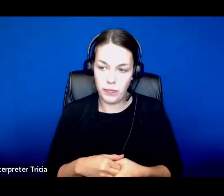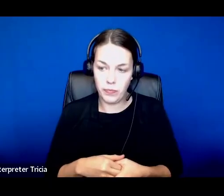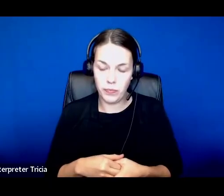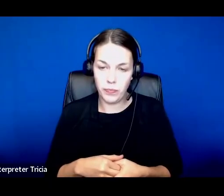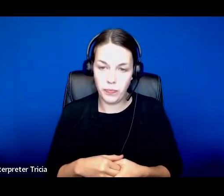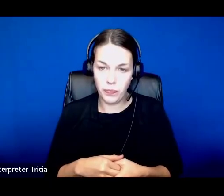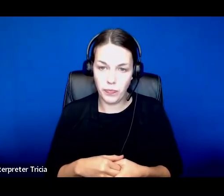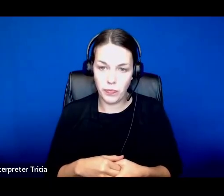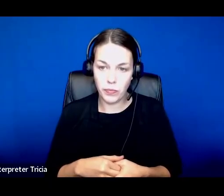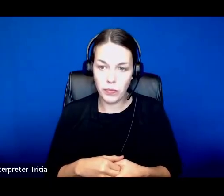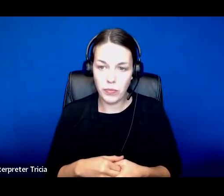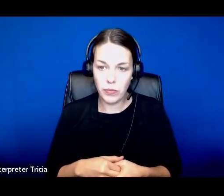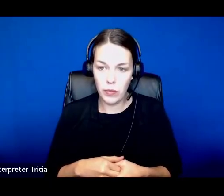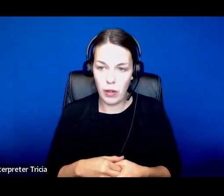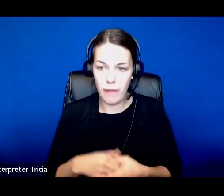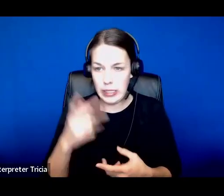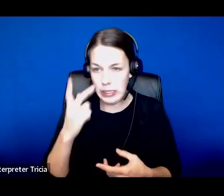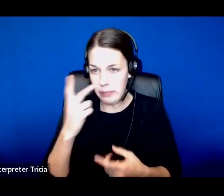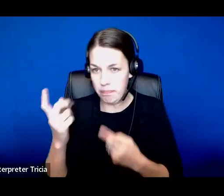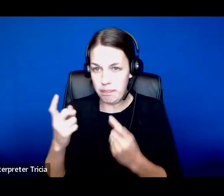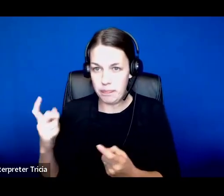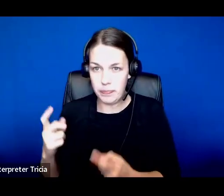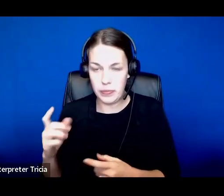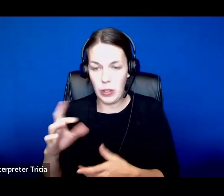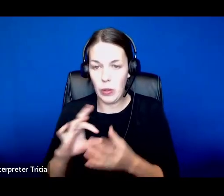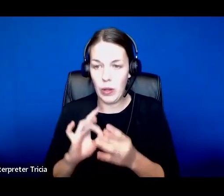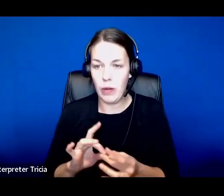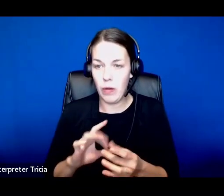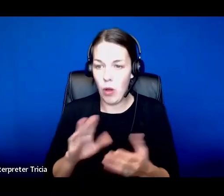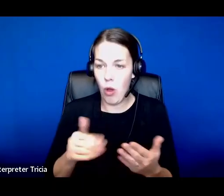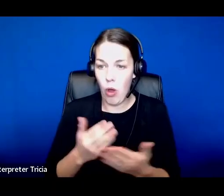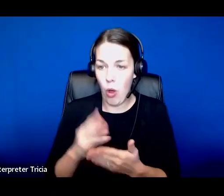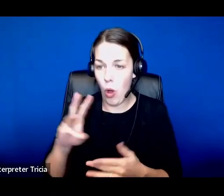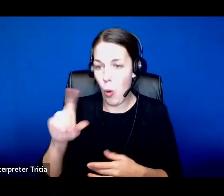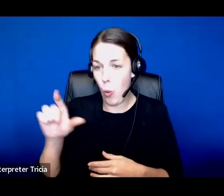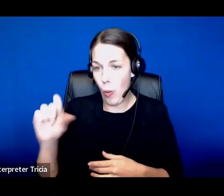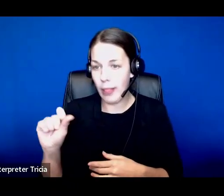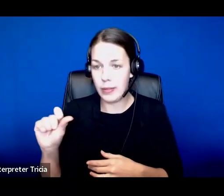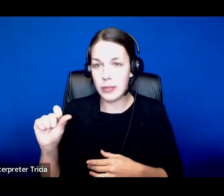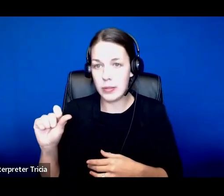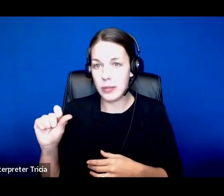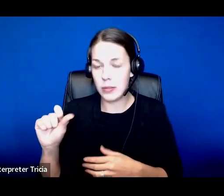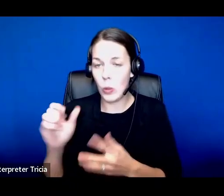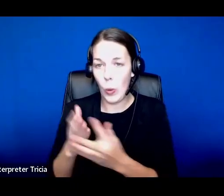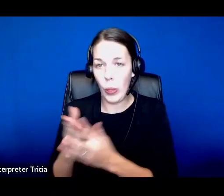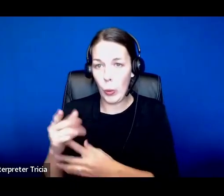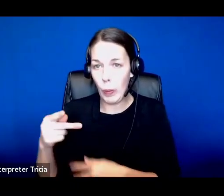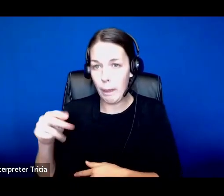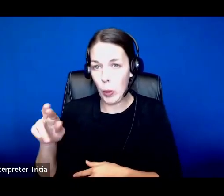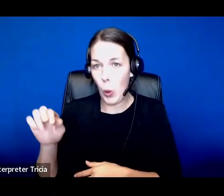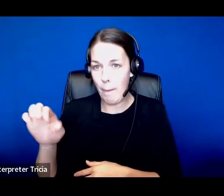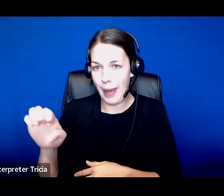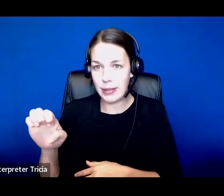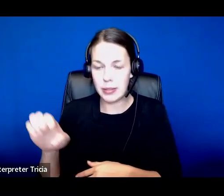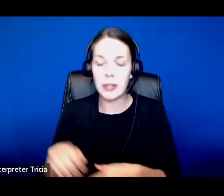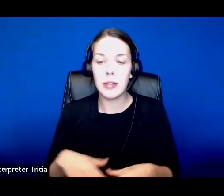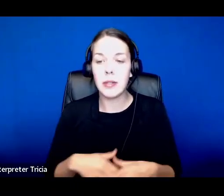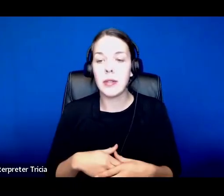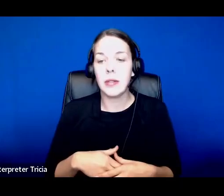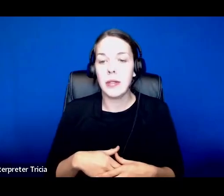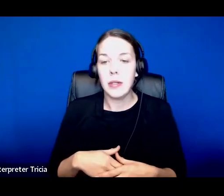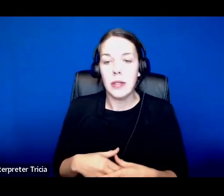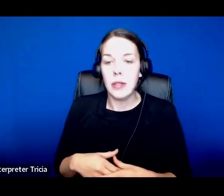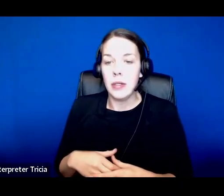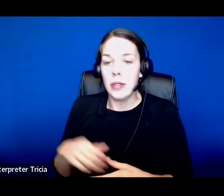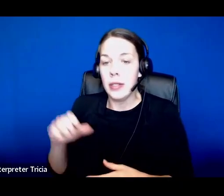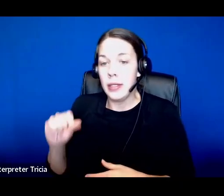I know there was a question about, do all wills go into probate? If it's going to be